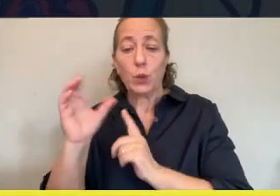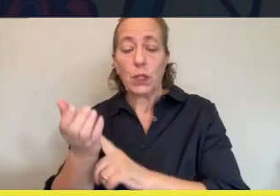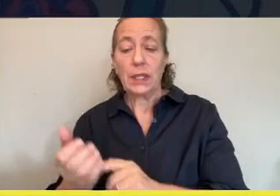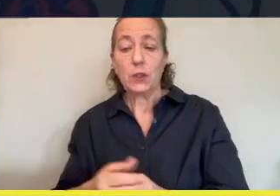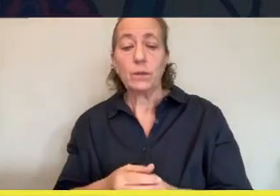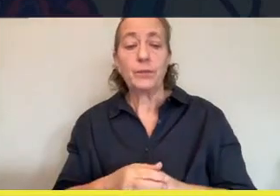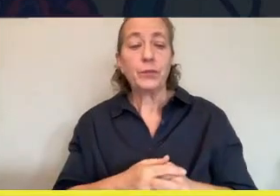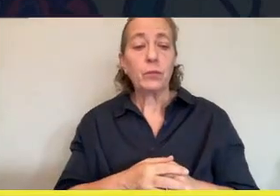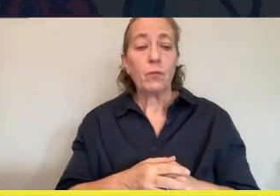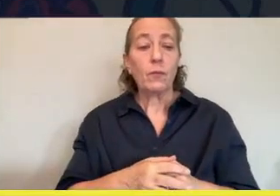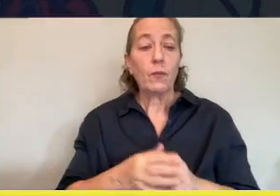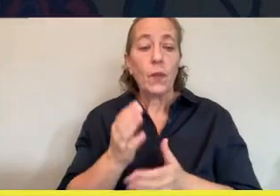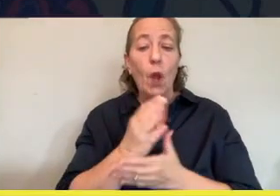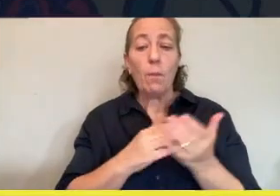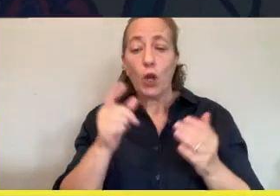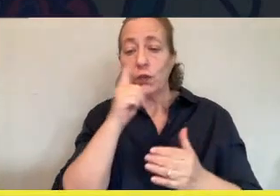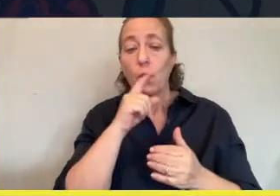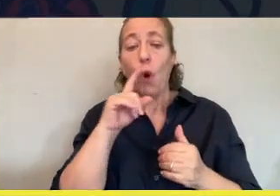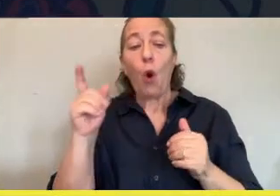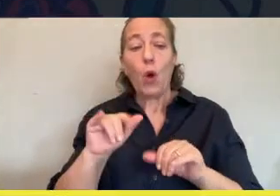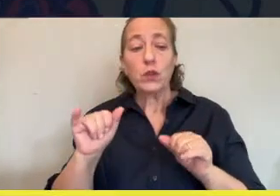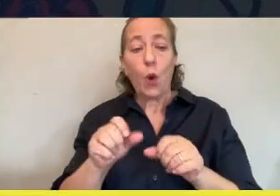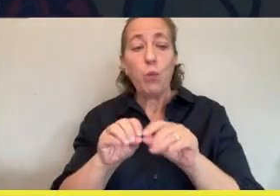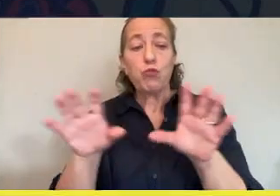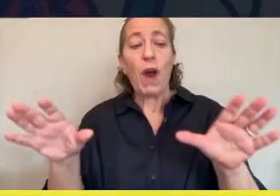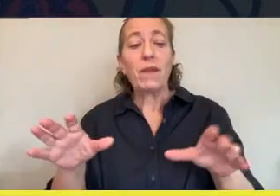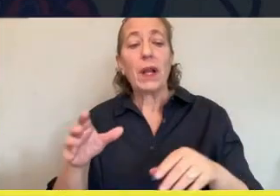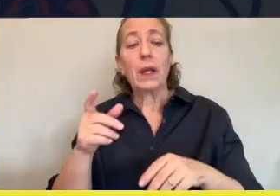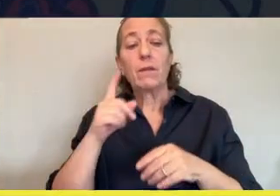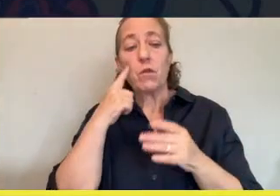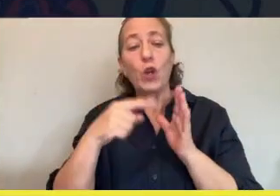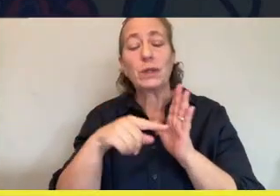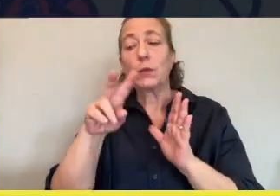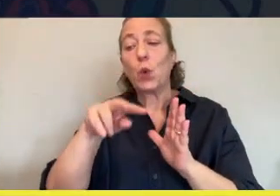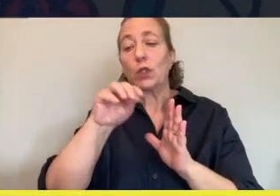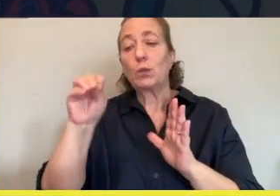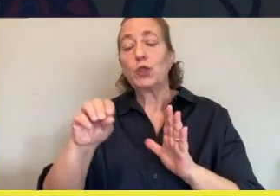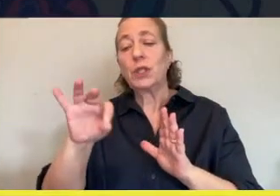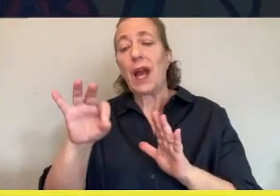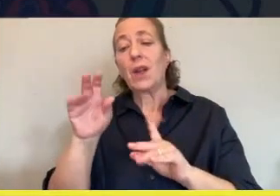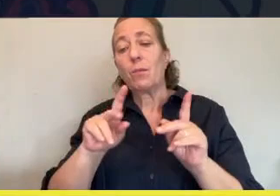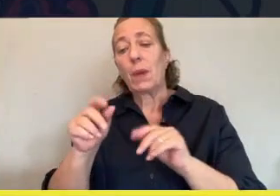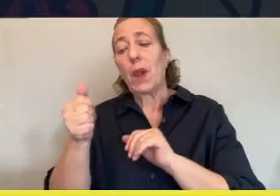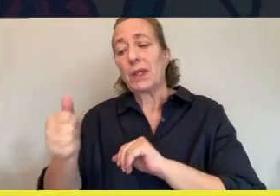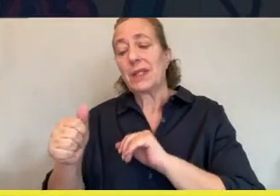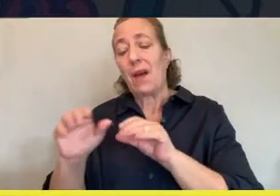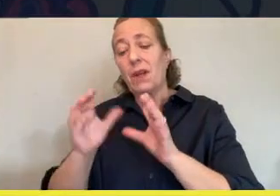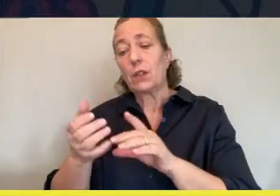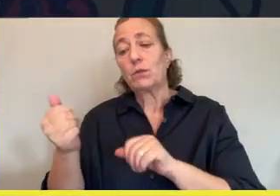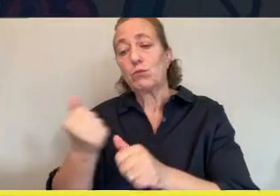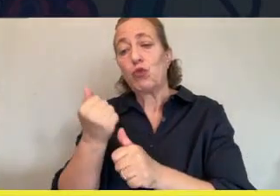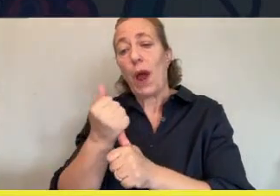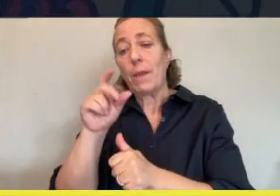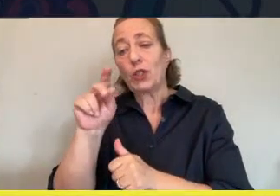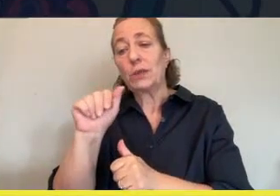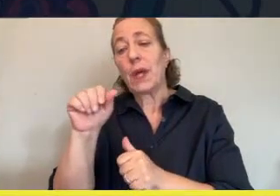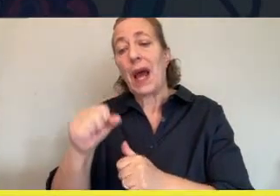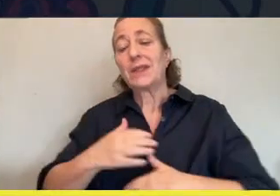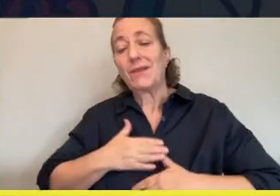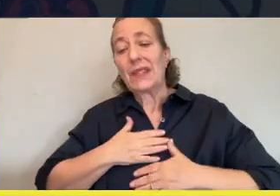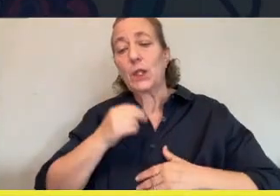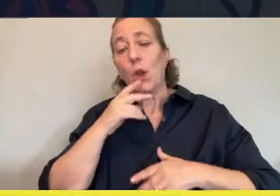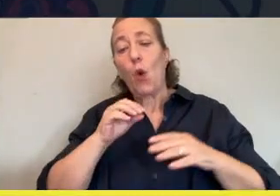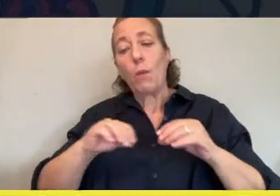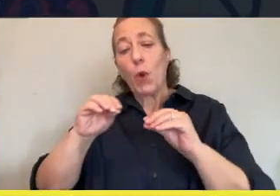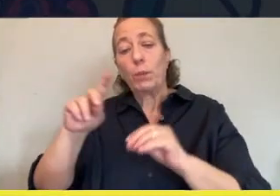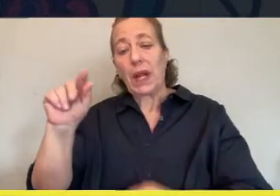false negatives were also prevalent. For example, 22% of people self-categorizing their primary disability as a physical or mobility